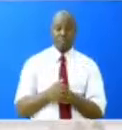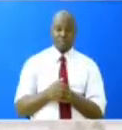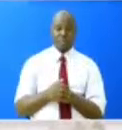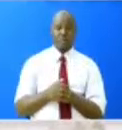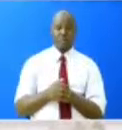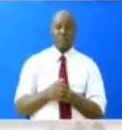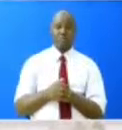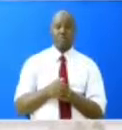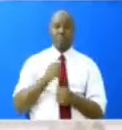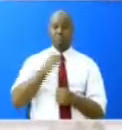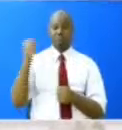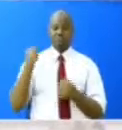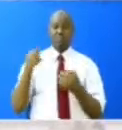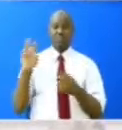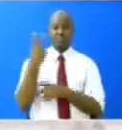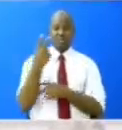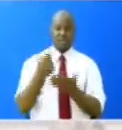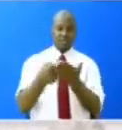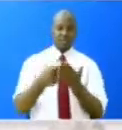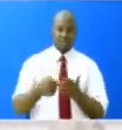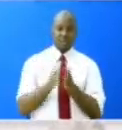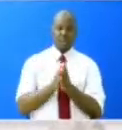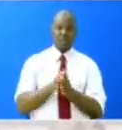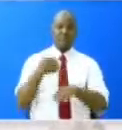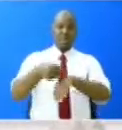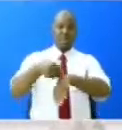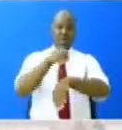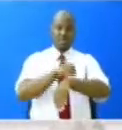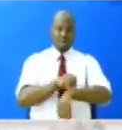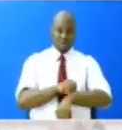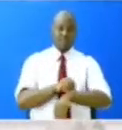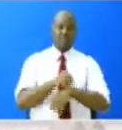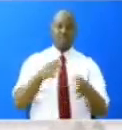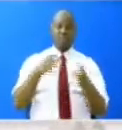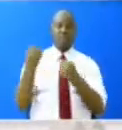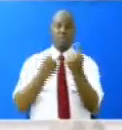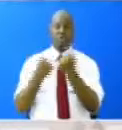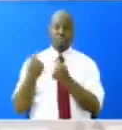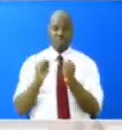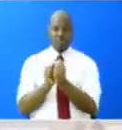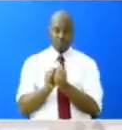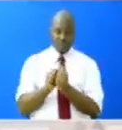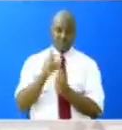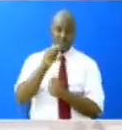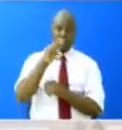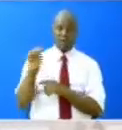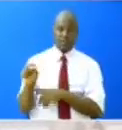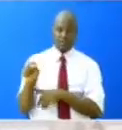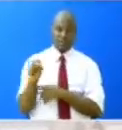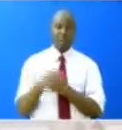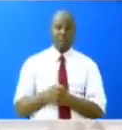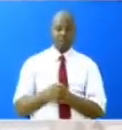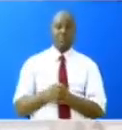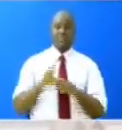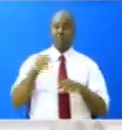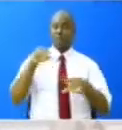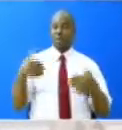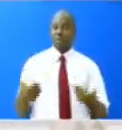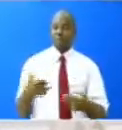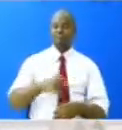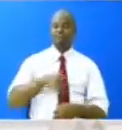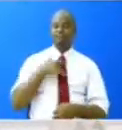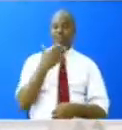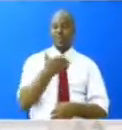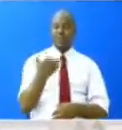one of the candidates who's arriving for the second debate, that is Honorable Rigathi Gachagua, is heading to speak to Ken Mijungu and Michelle Ngele to find out how he's